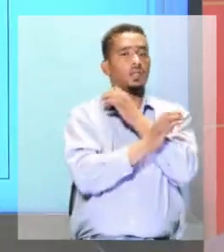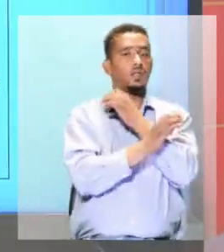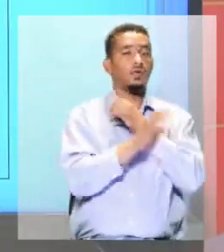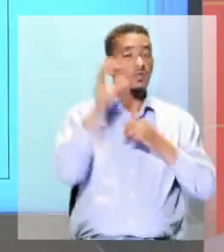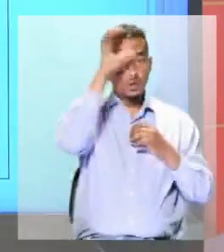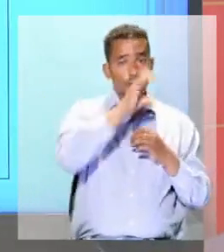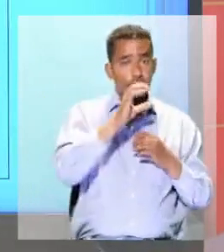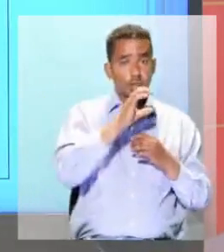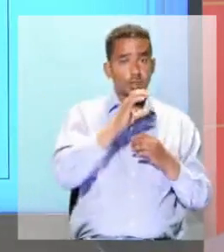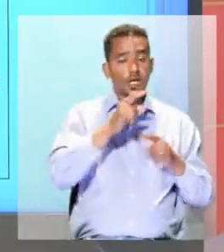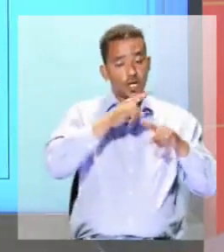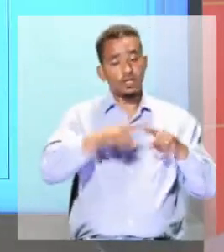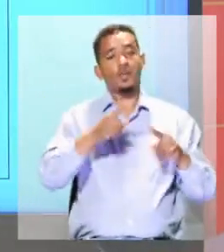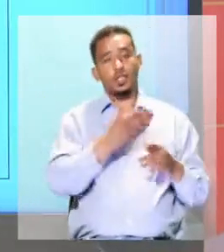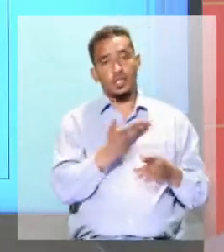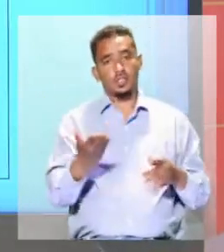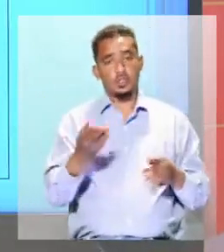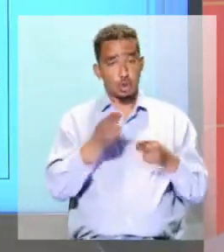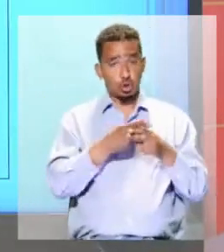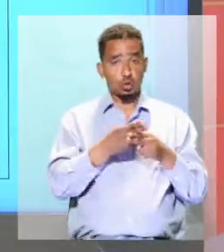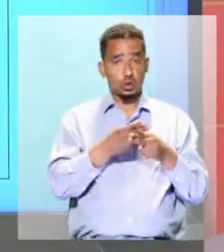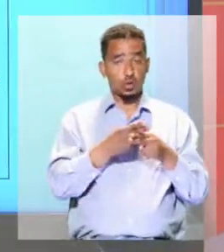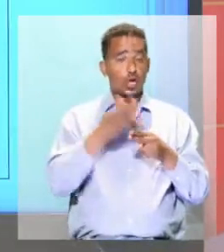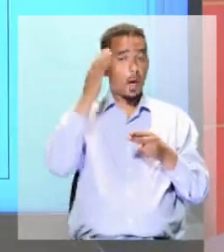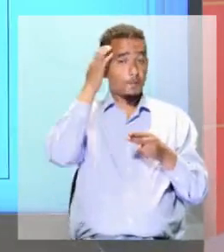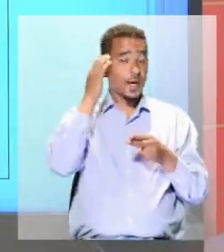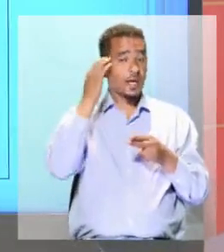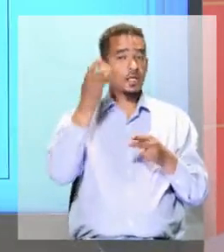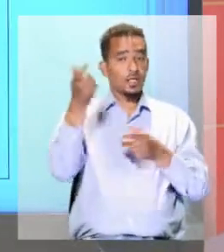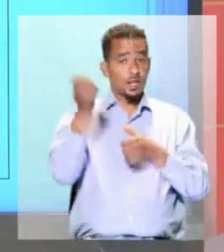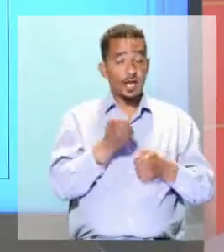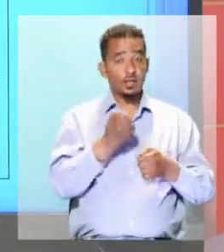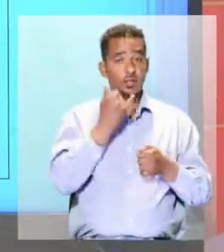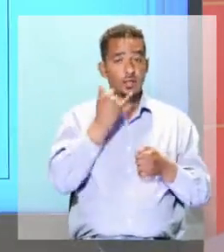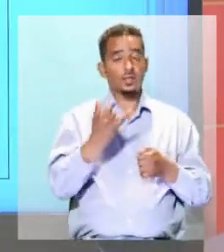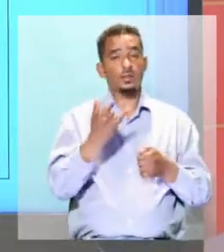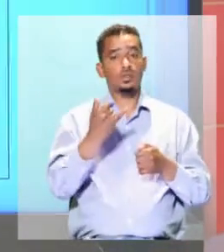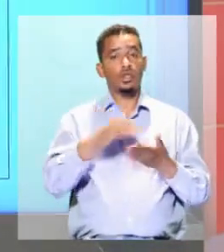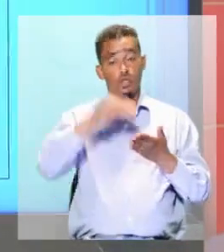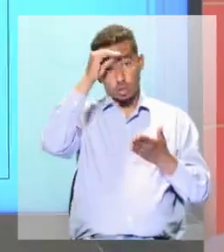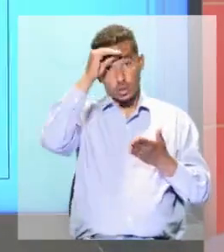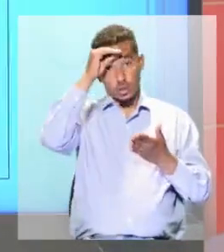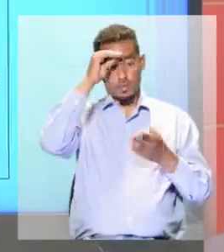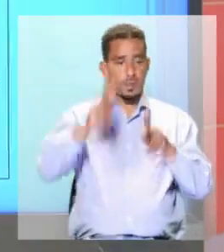searching different things. In short, brain draining is the movement of educated people.